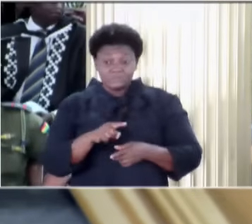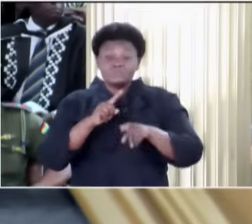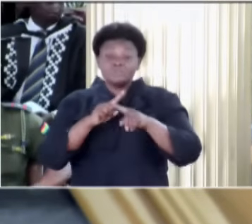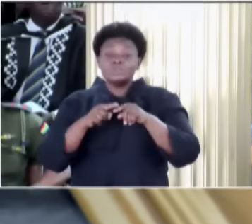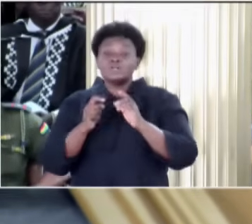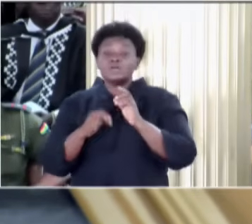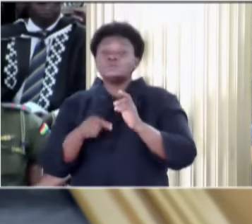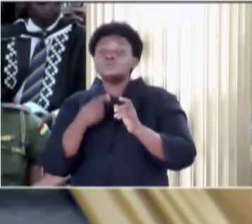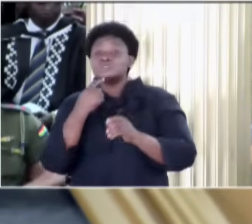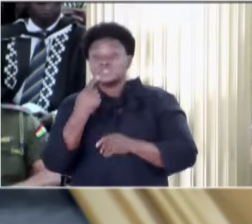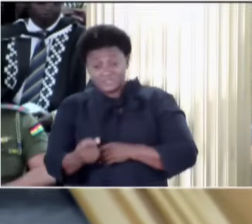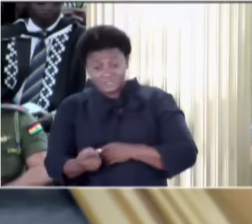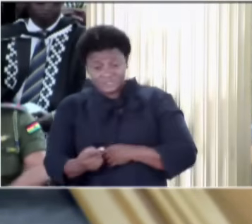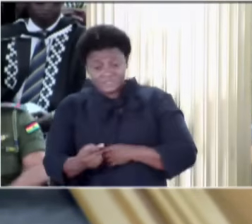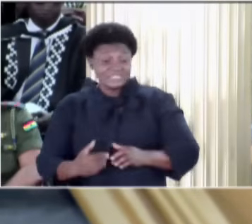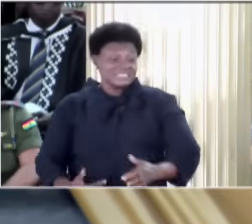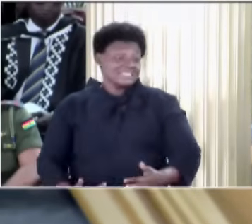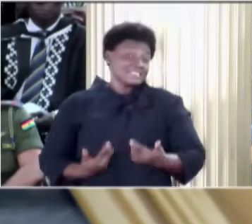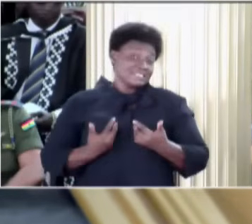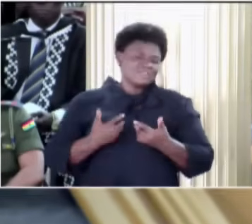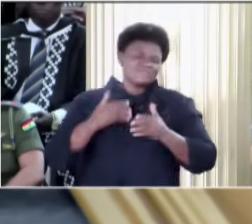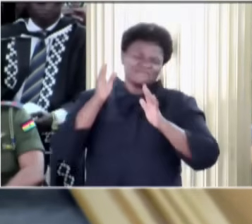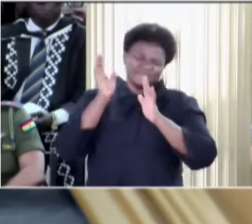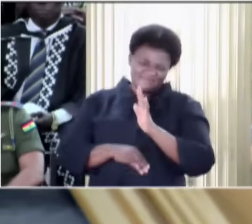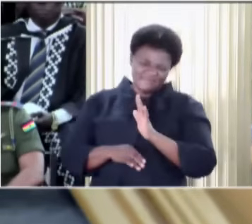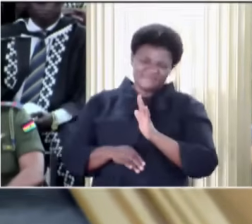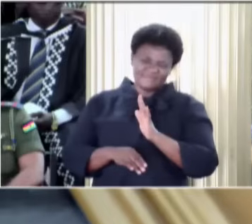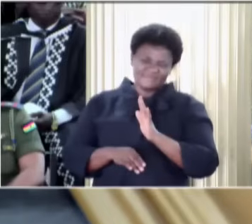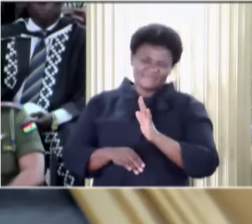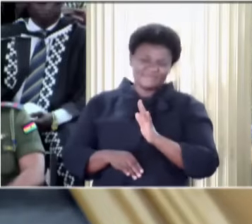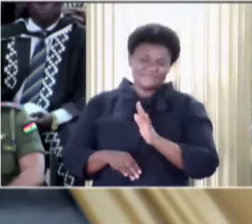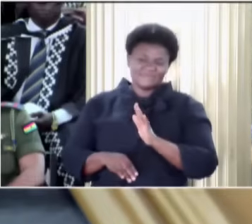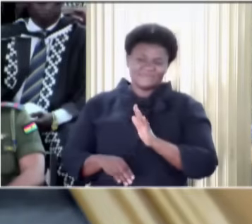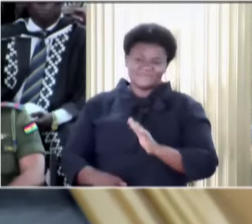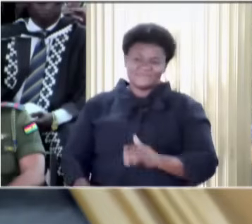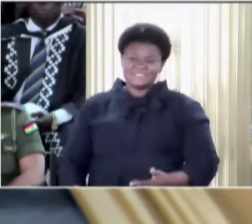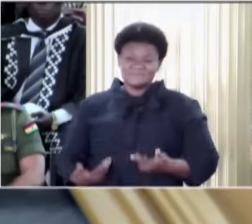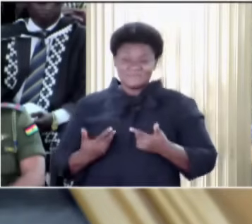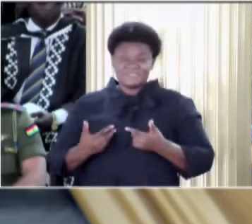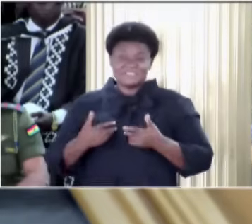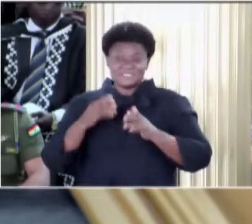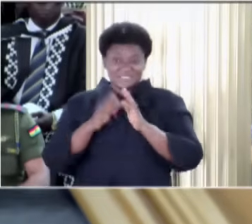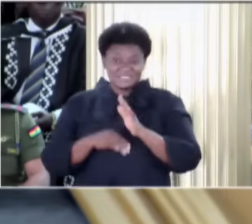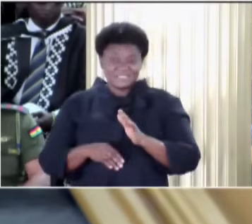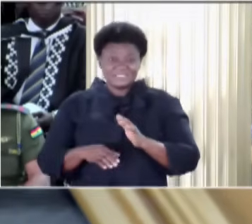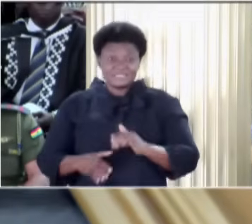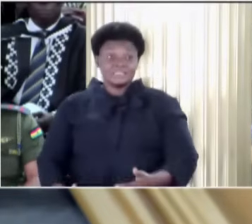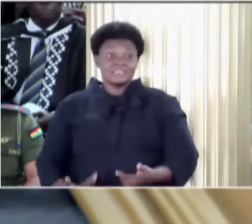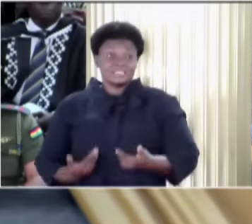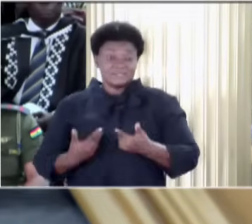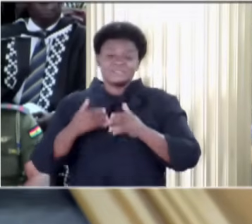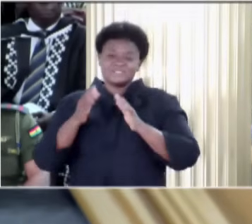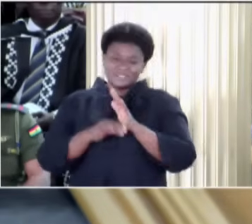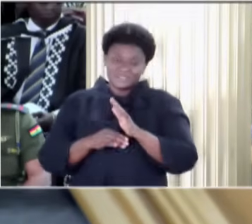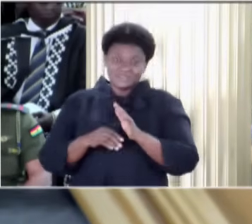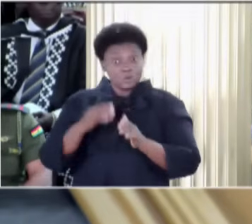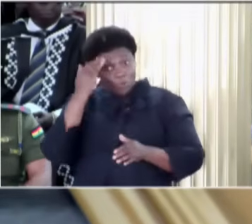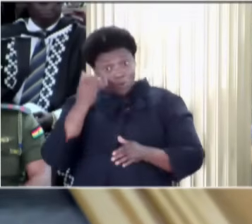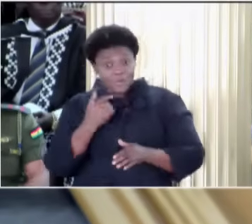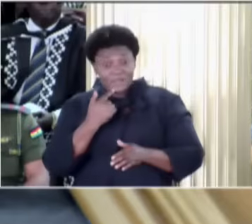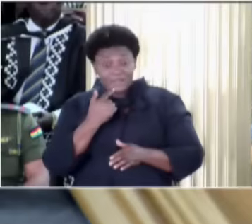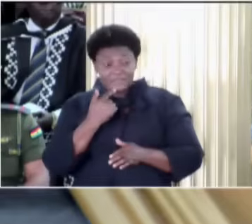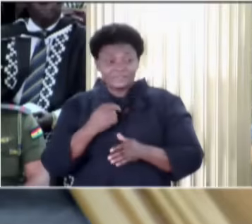and say that inspiration is cheap. You know how they say talk is cheap? Inspiration is cheap, and I'll tell you what I mean by